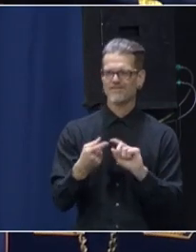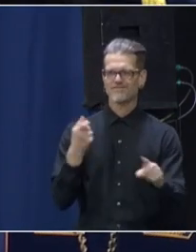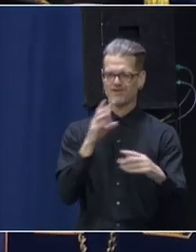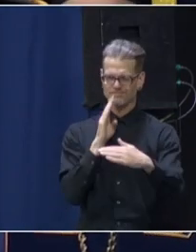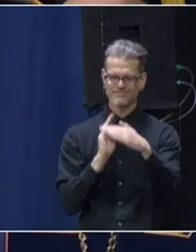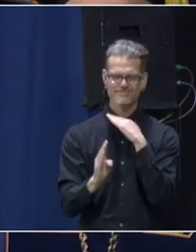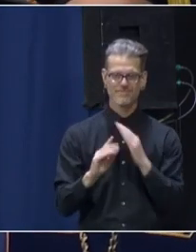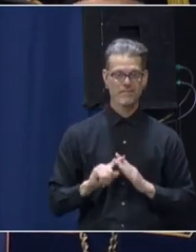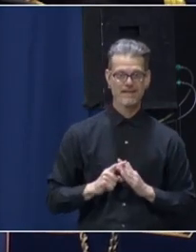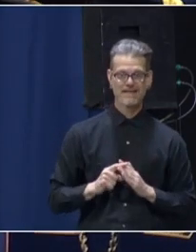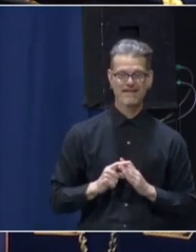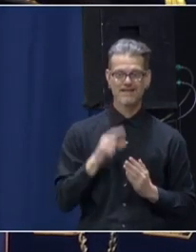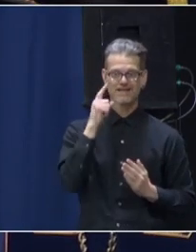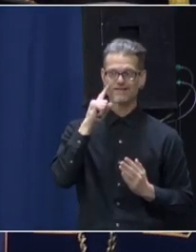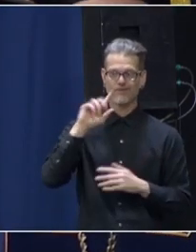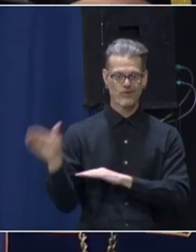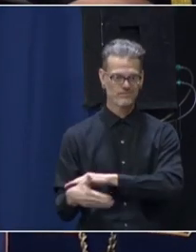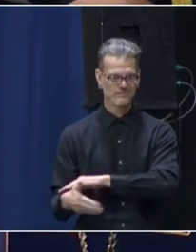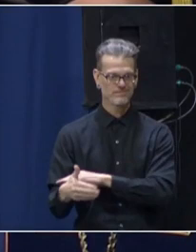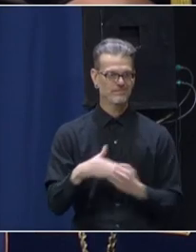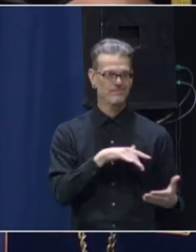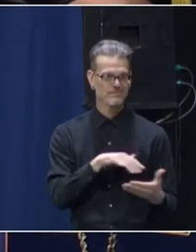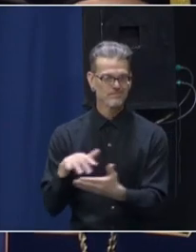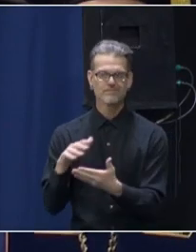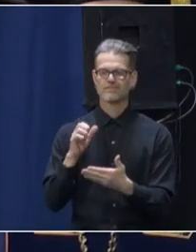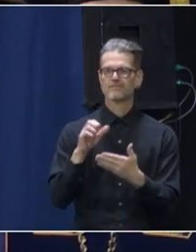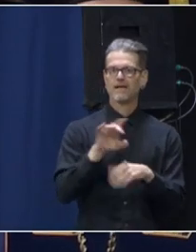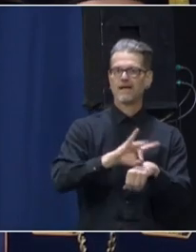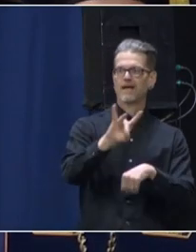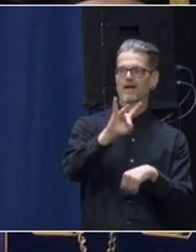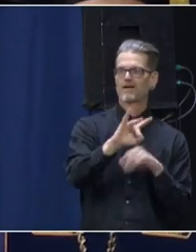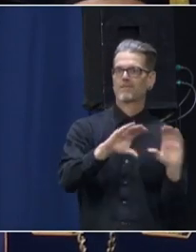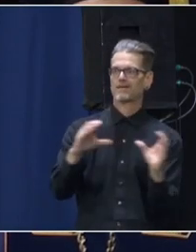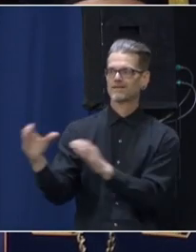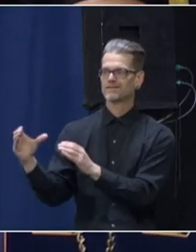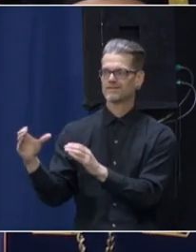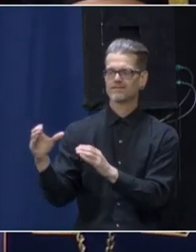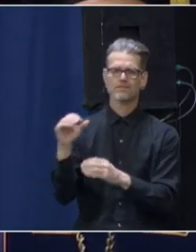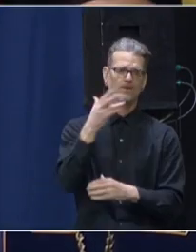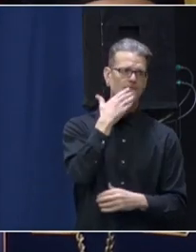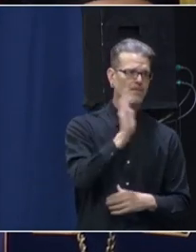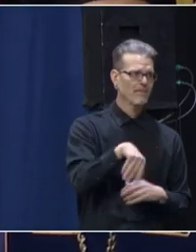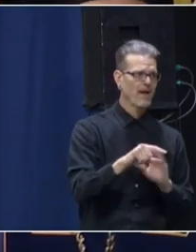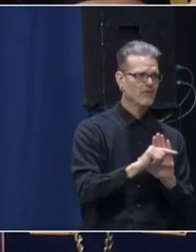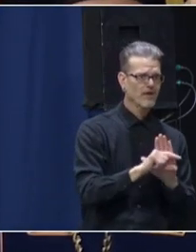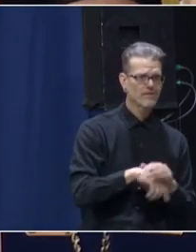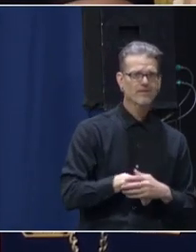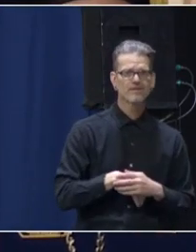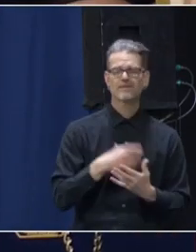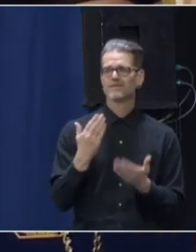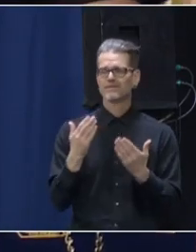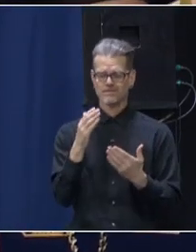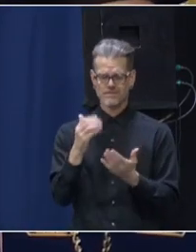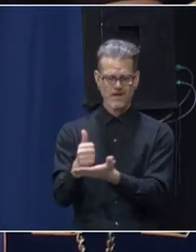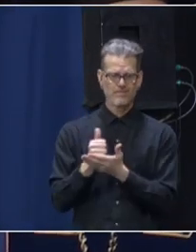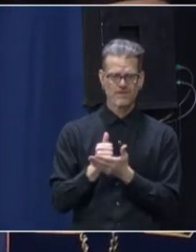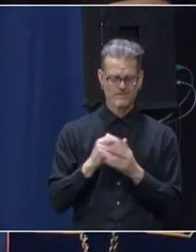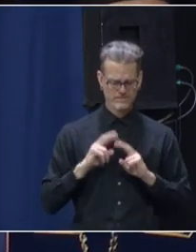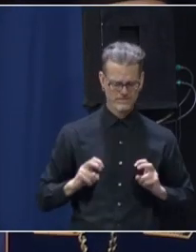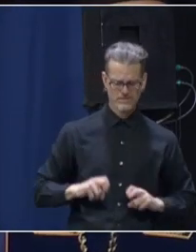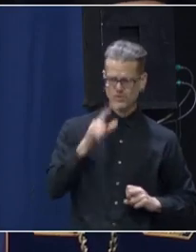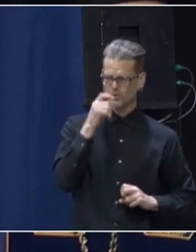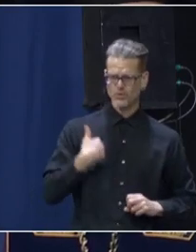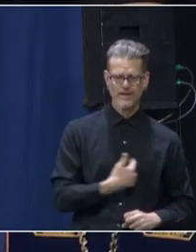to manage late night study sessions and 8 a.m. classes, to soothing us through a bad grade, to helping us discover our identities and our voices,